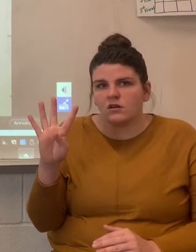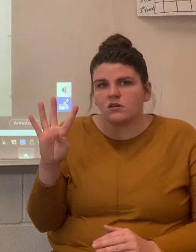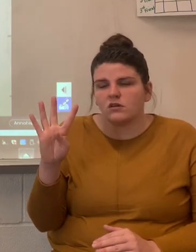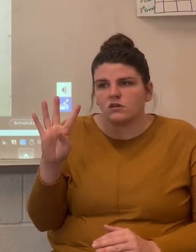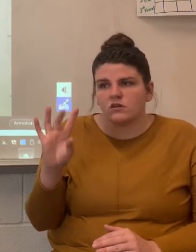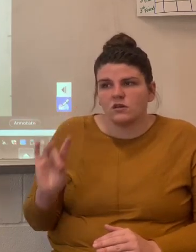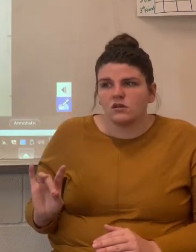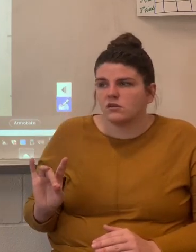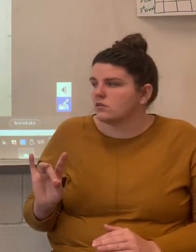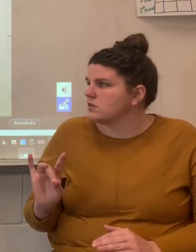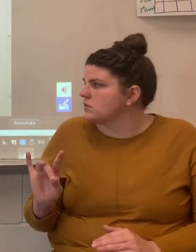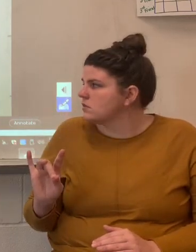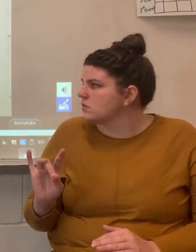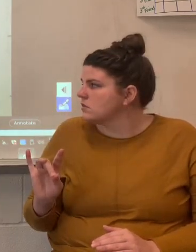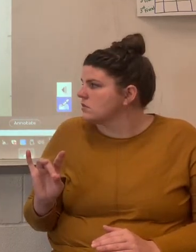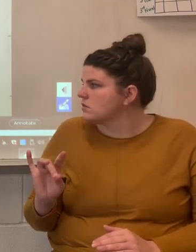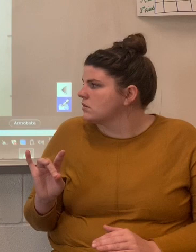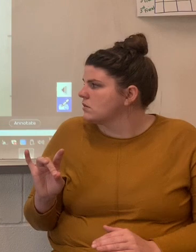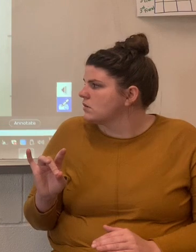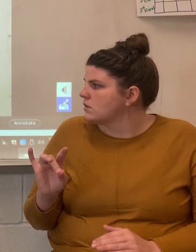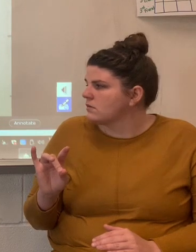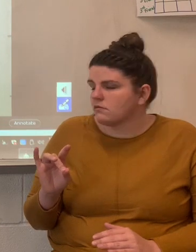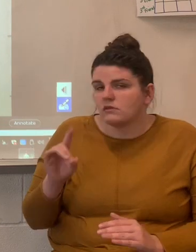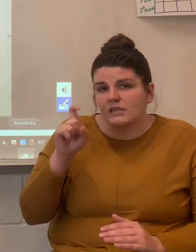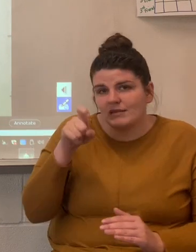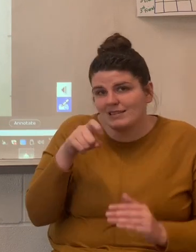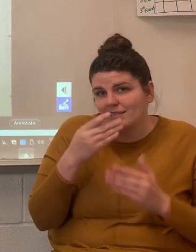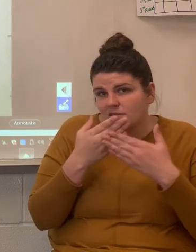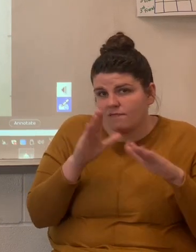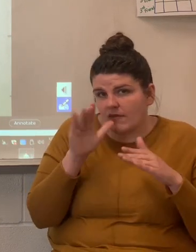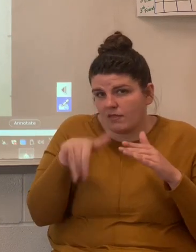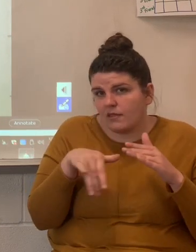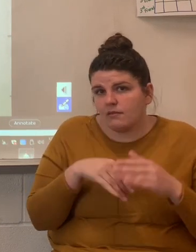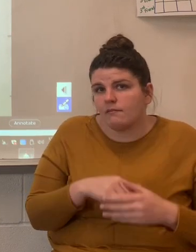over 8. Okay. House divide.